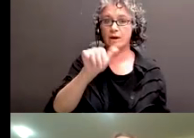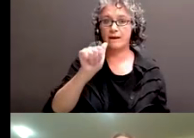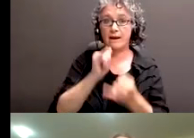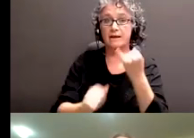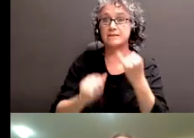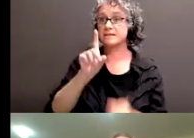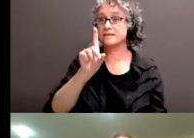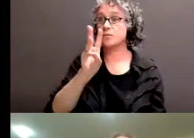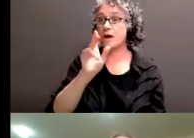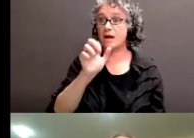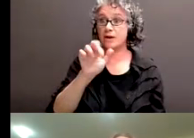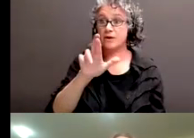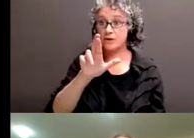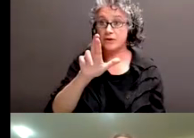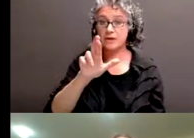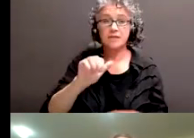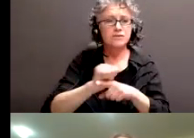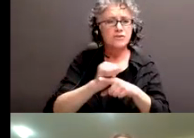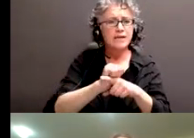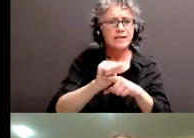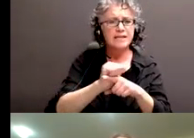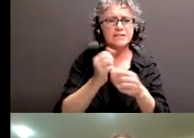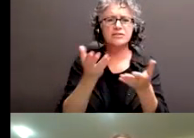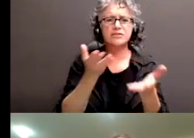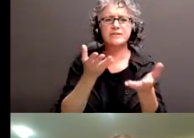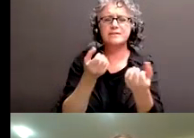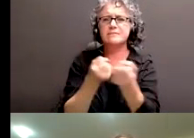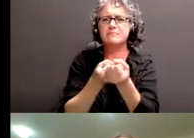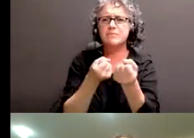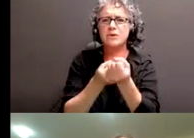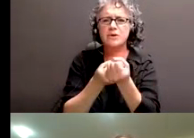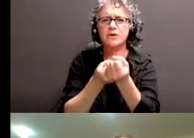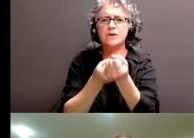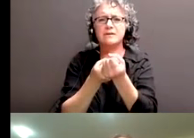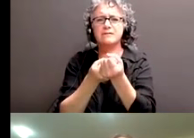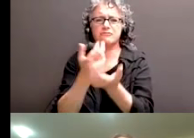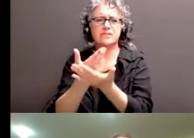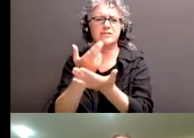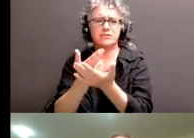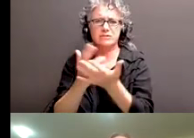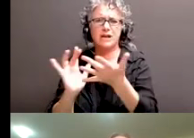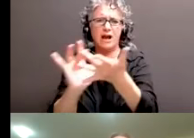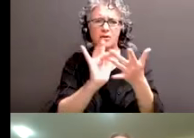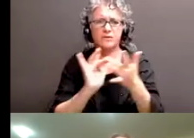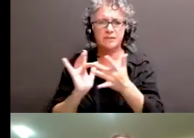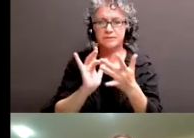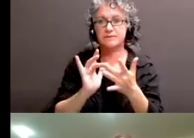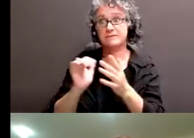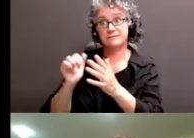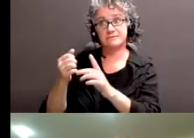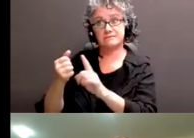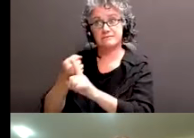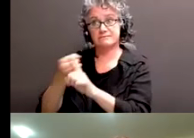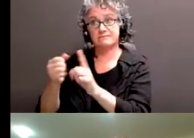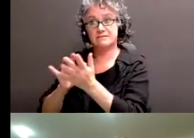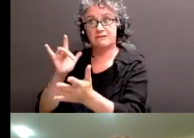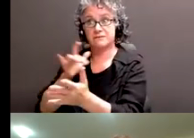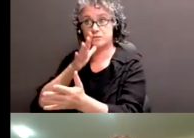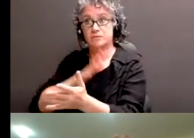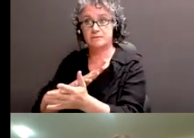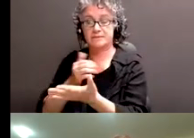and Outreach Department at the Assaulted Women's Helpline. She has 7 years experience working as a crisis